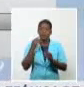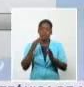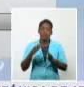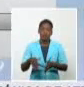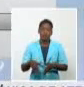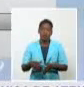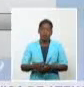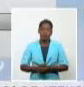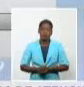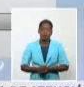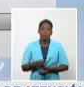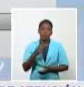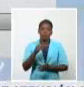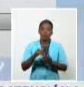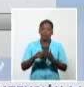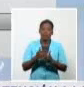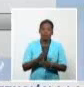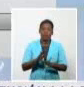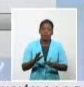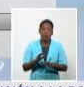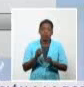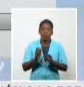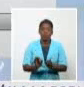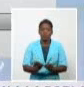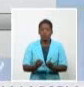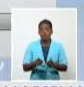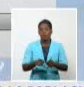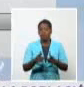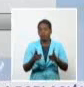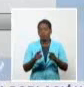We saw a field